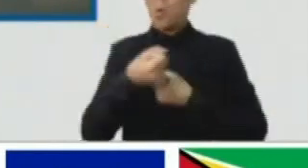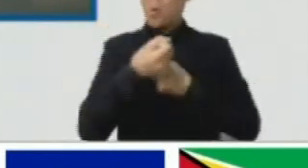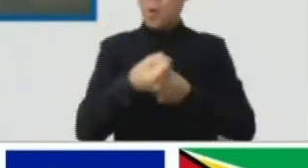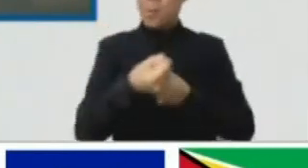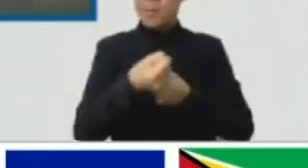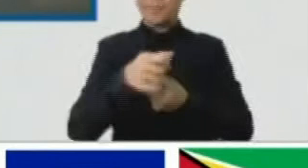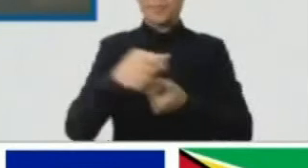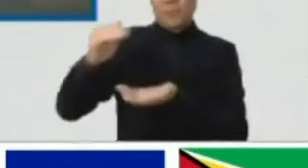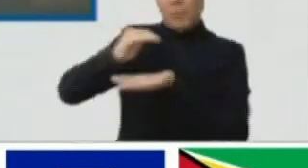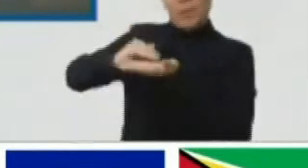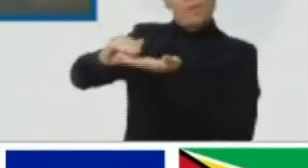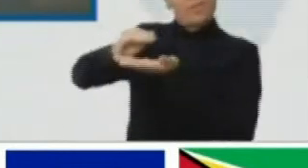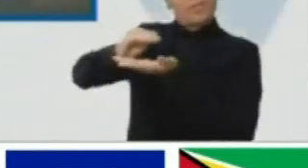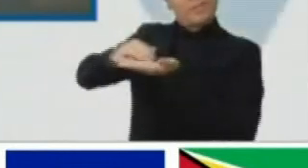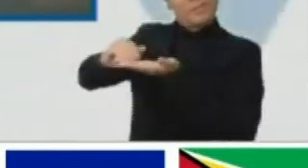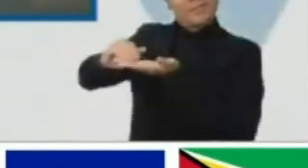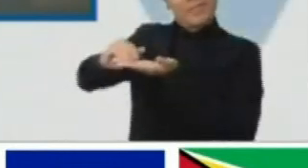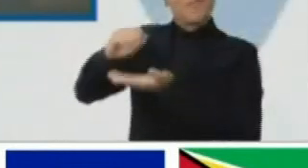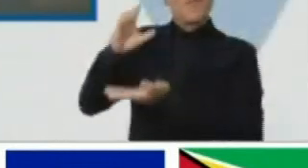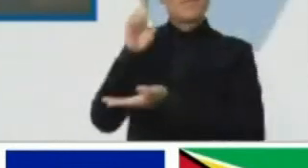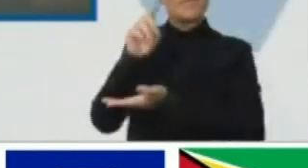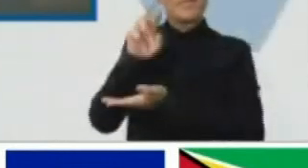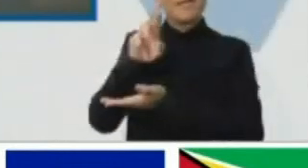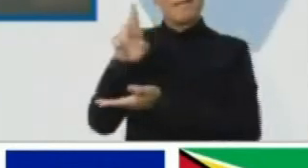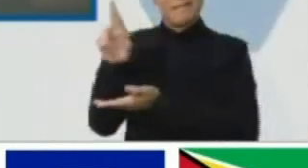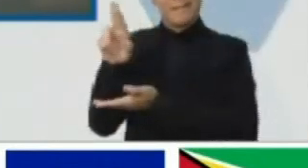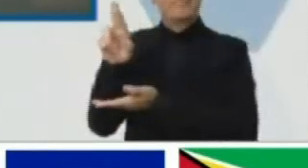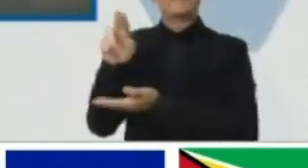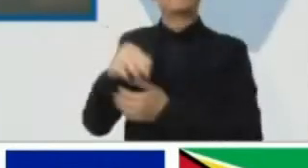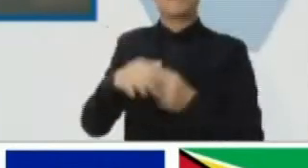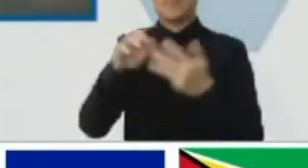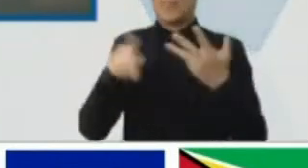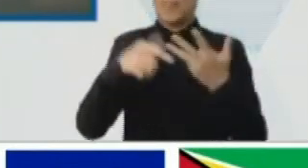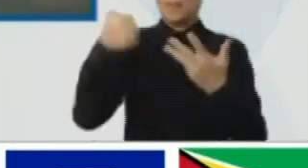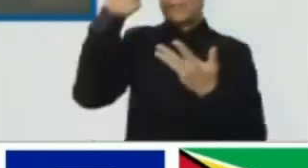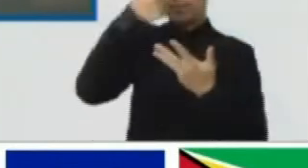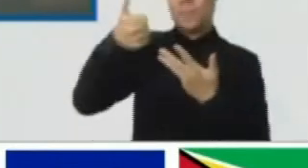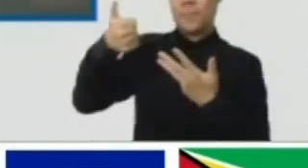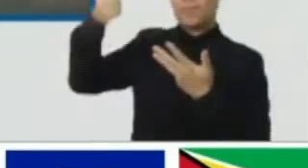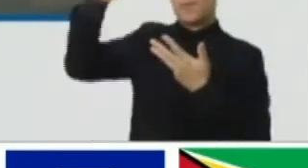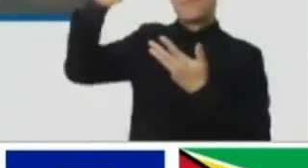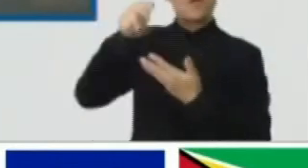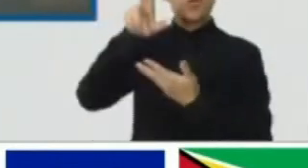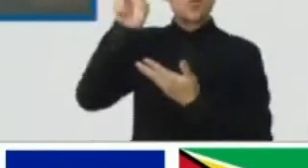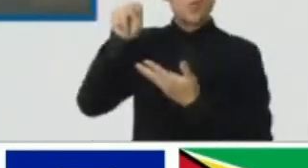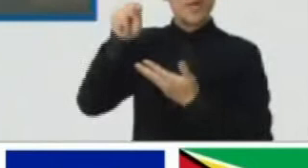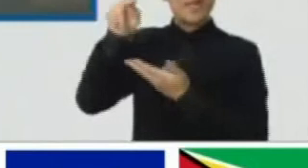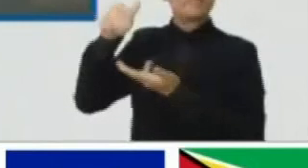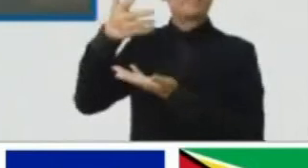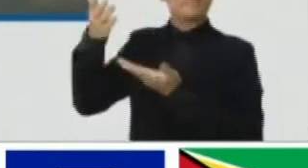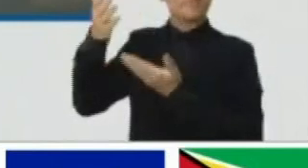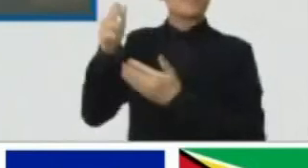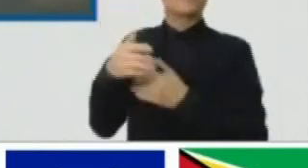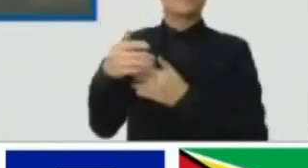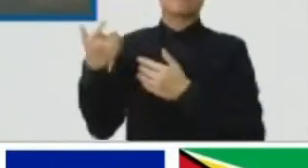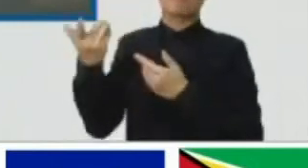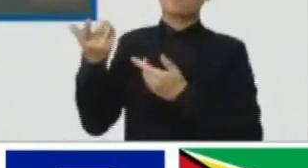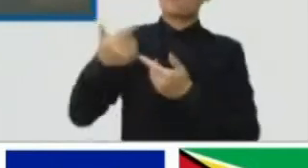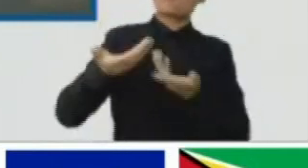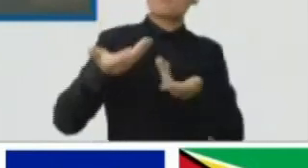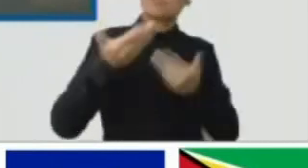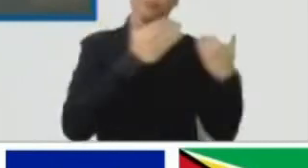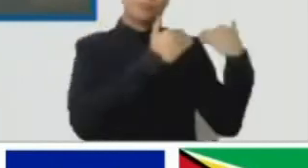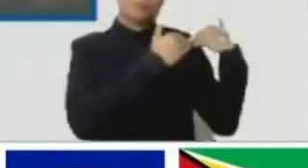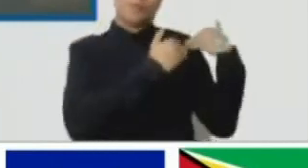General for Disaster Risk Reduction and the Head of the United Nations Office for Disaster Risk Reduction, and